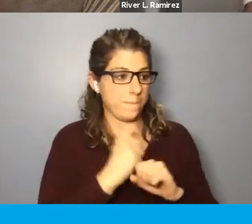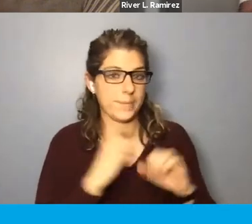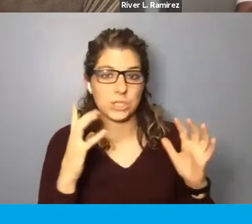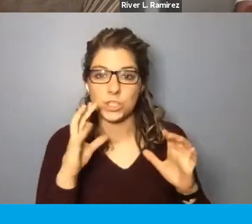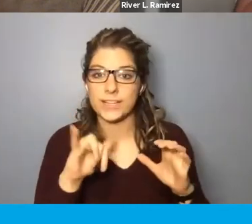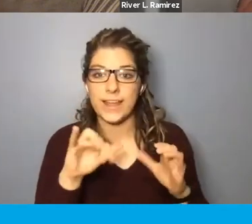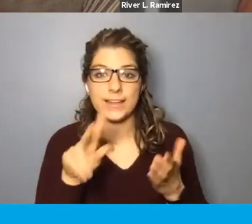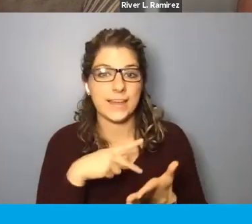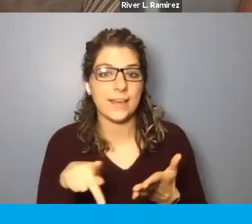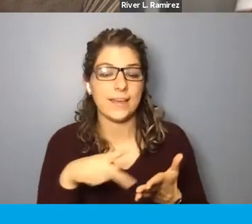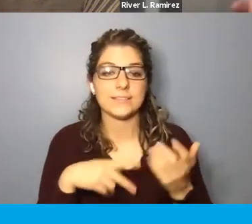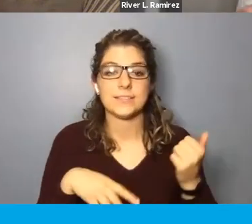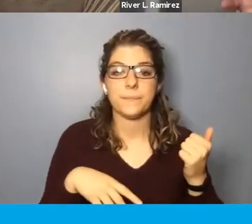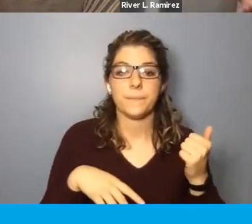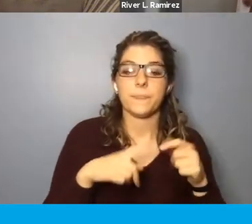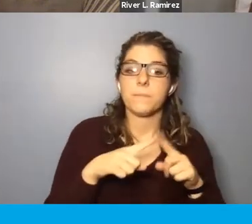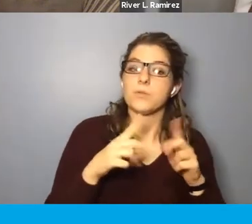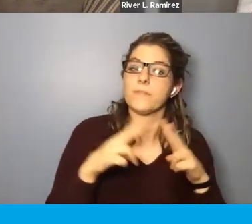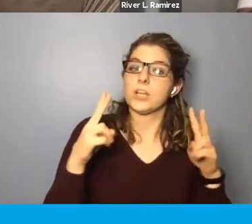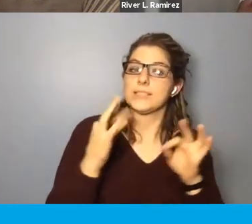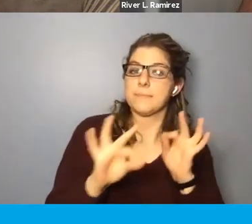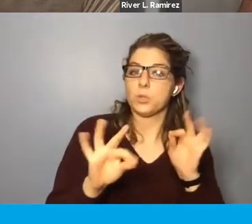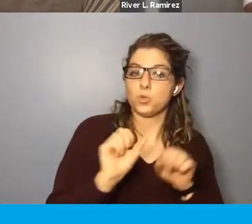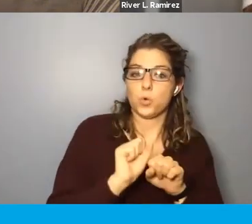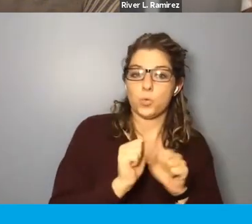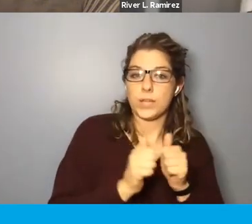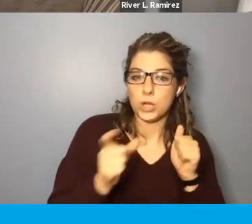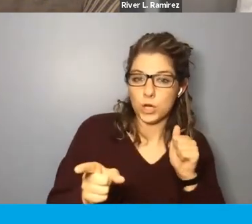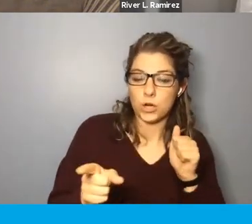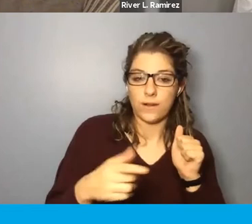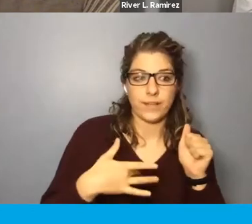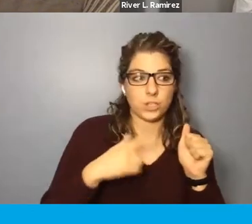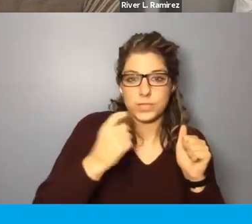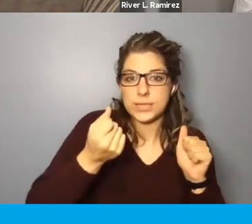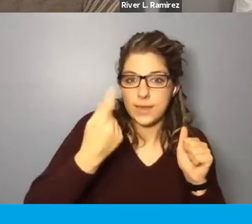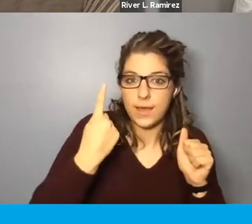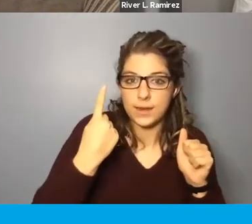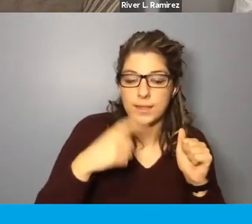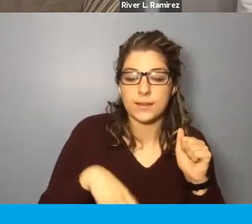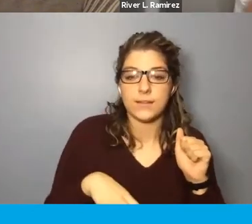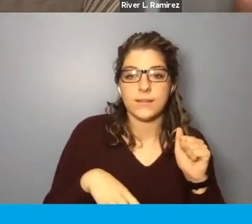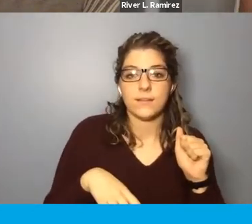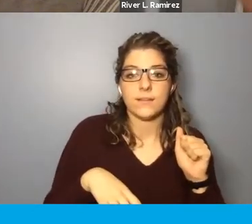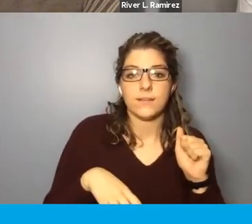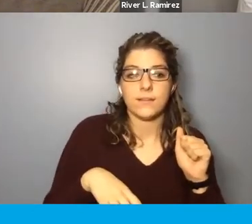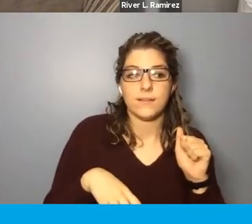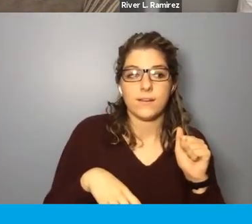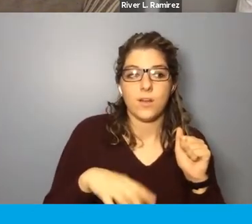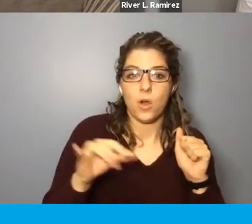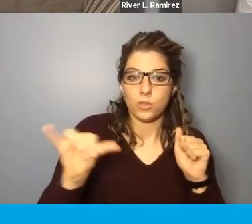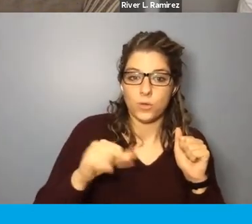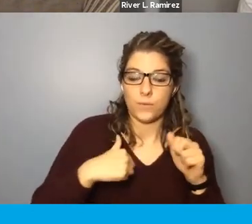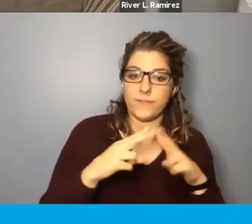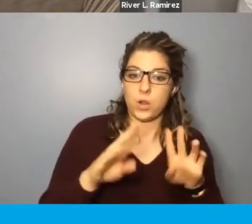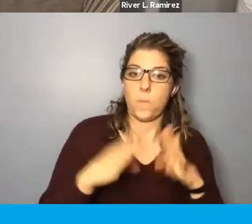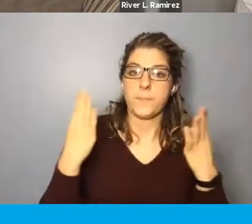dance? But it was very simple to work with her. I felt like she really got it. Mm-hmm. And also I was also very